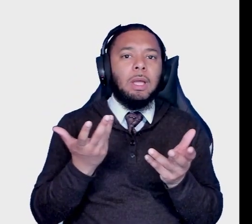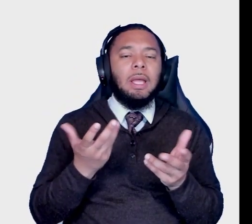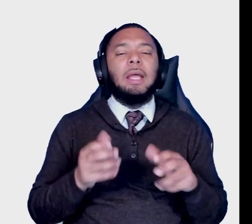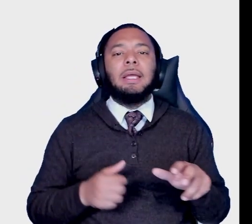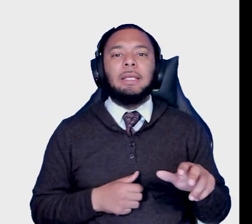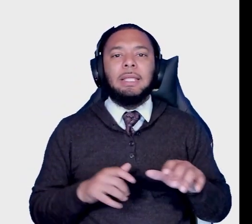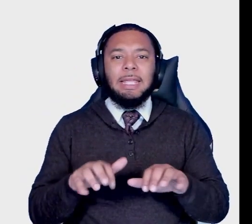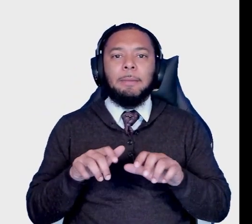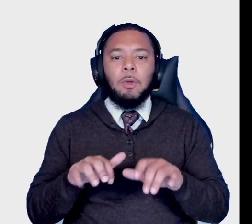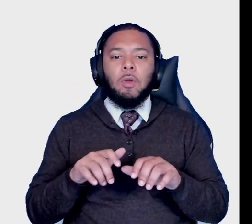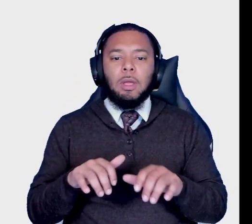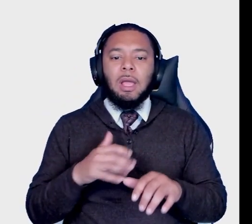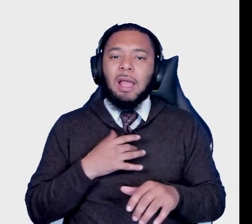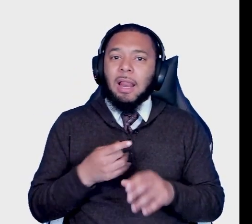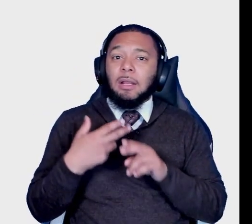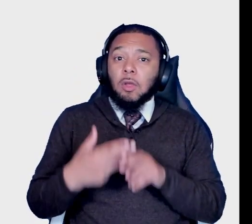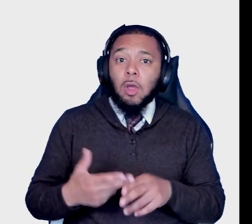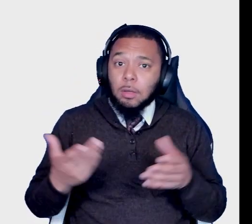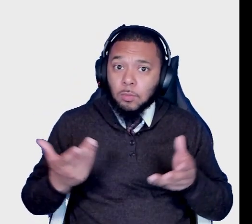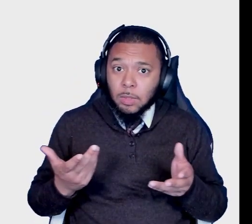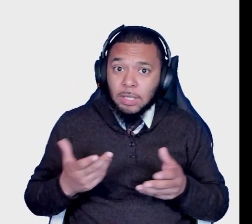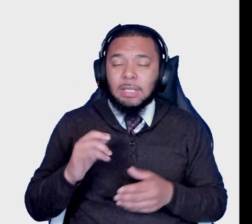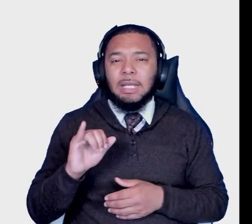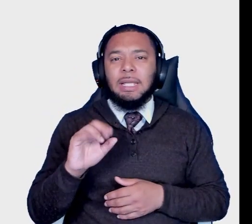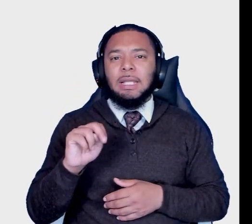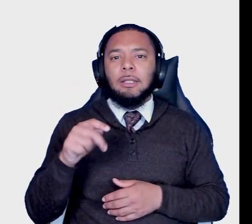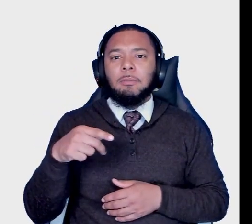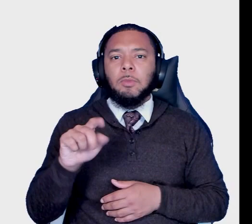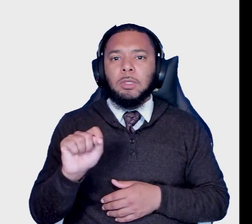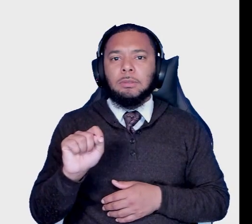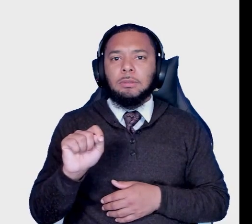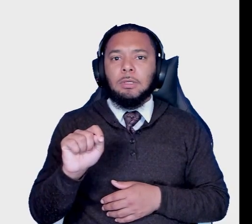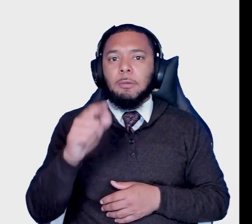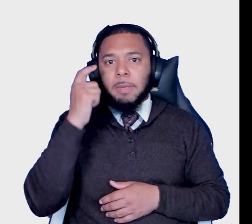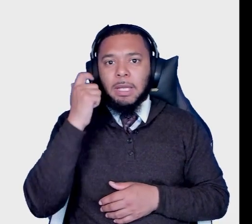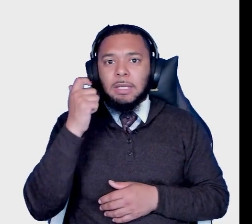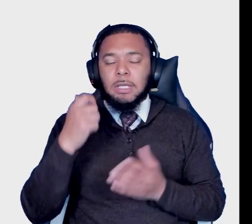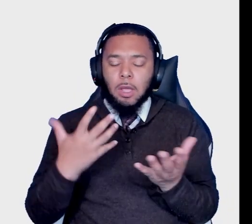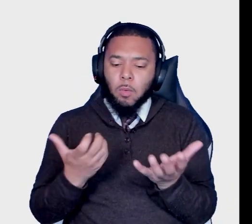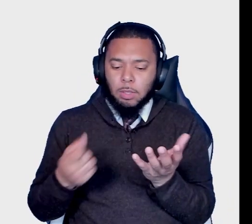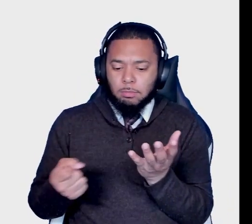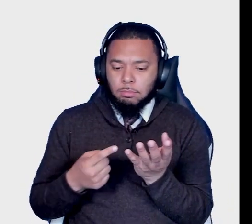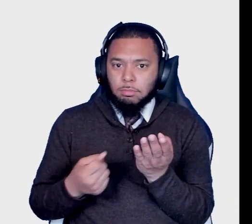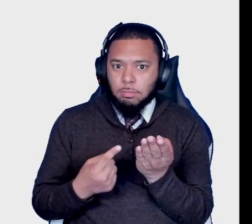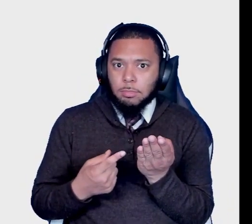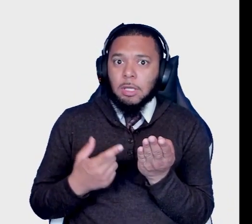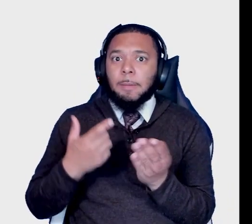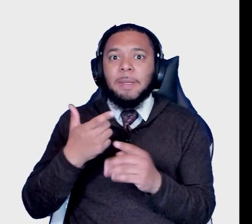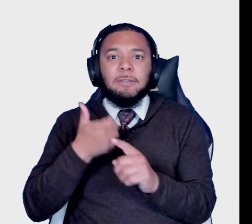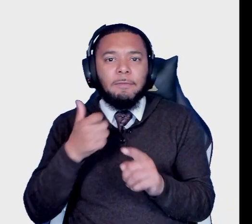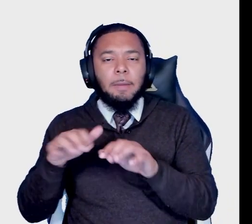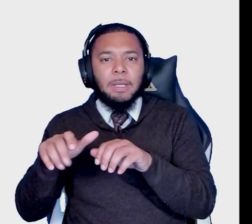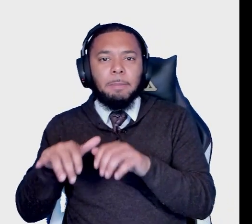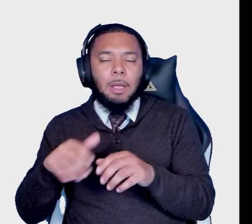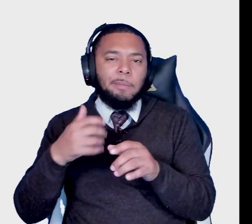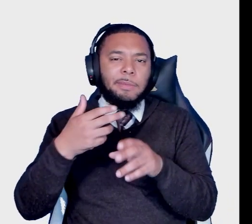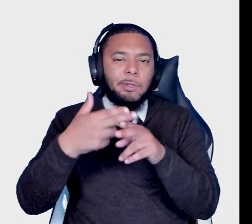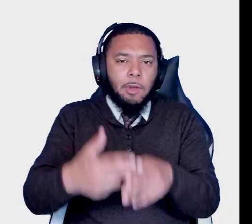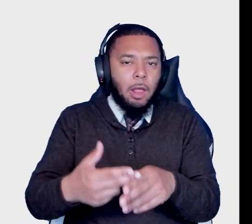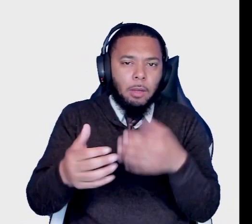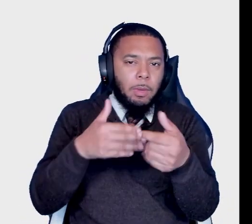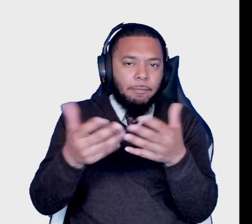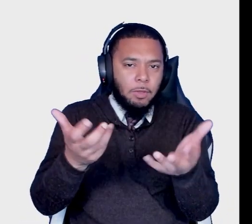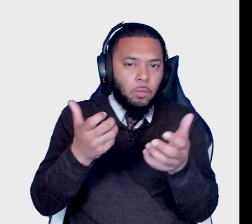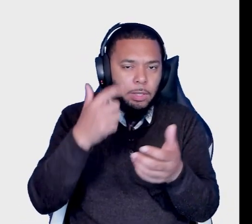variable input because I'm trying to read information in from the keyboard. But you can call it whatever you want. Now this is going to look